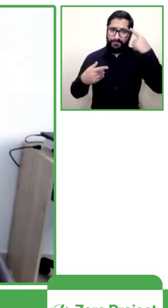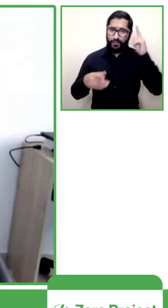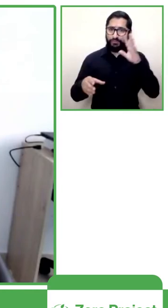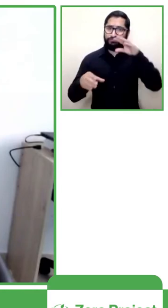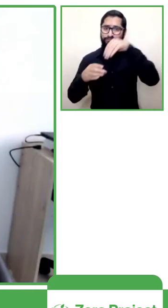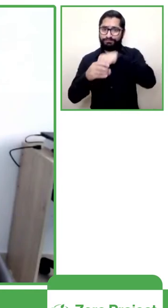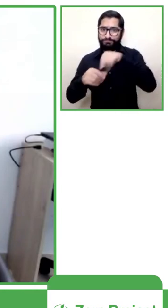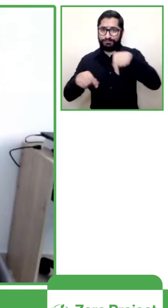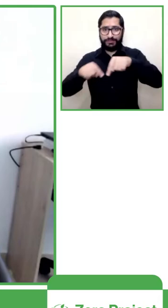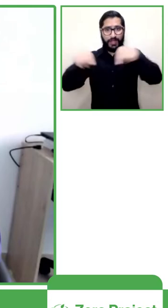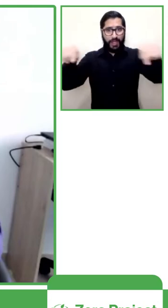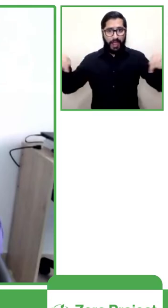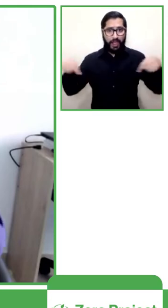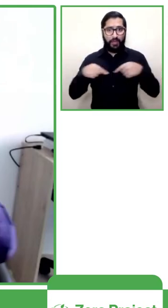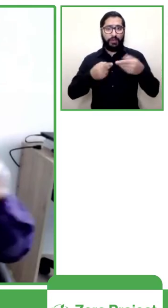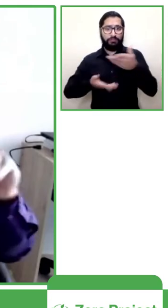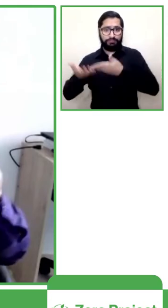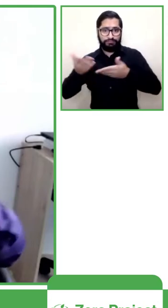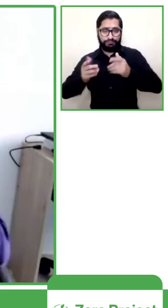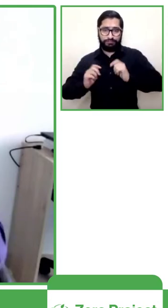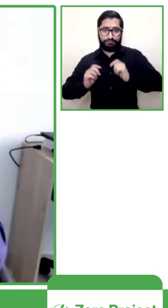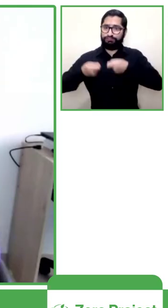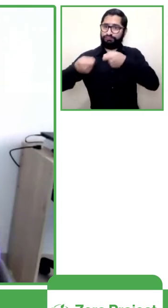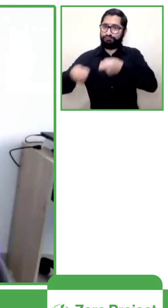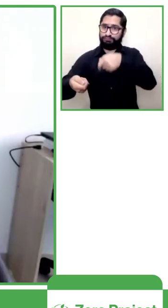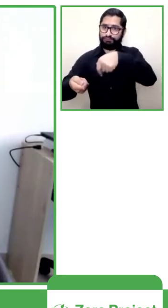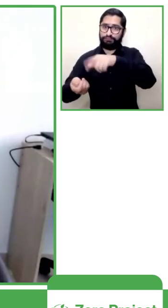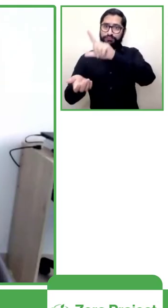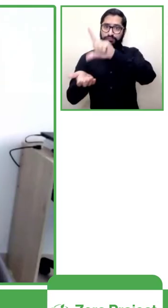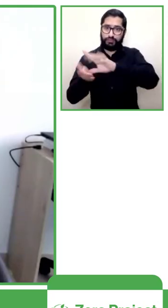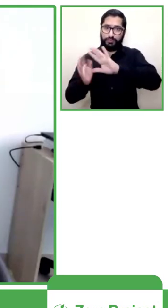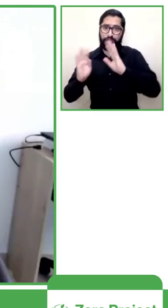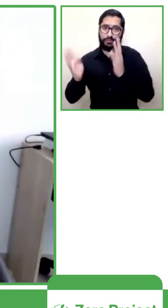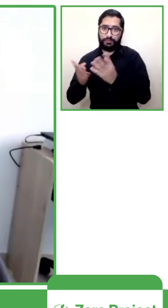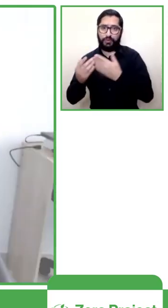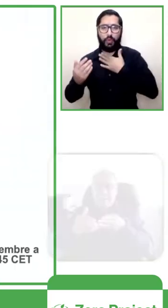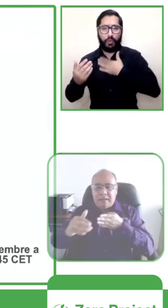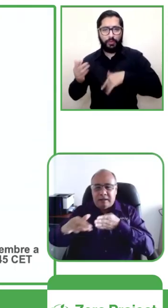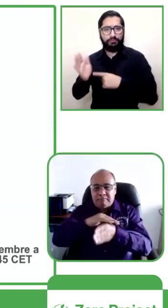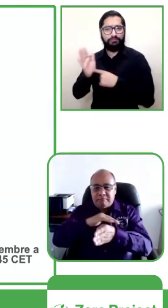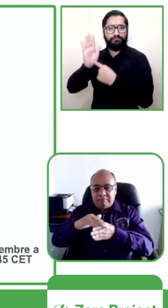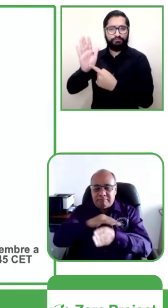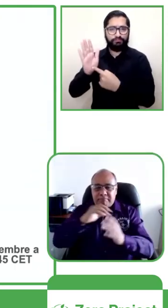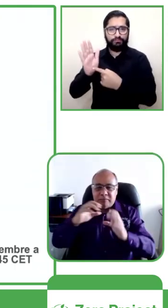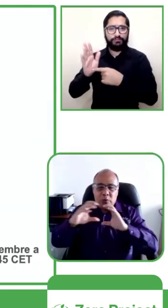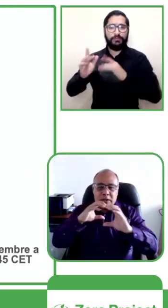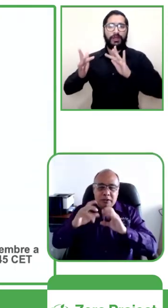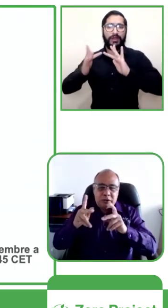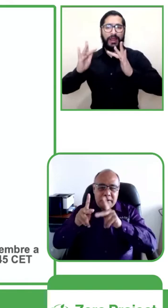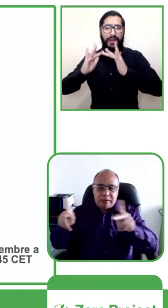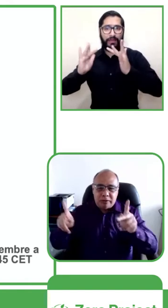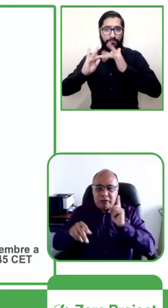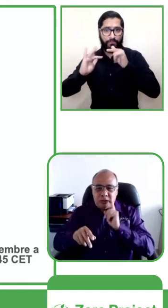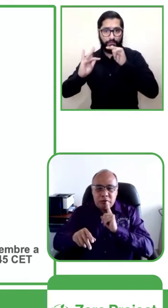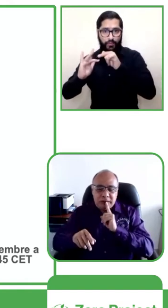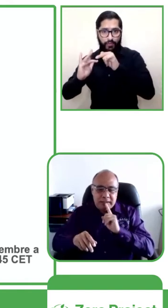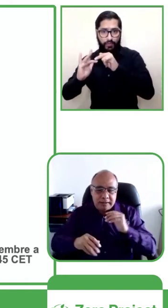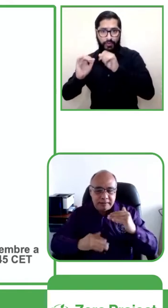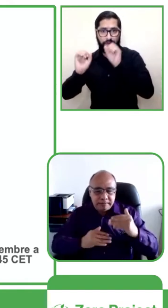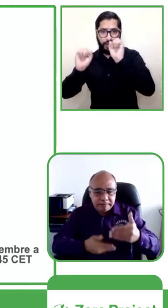able to participate in this instance. I would like to share